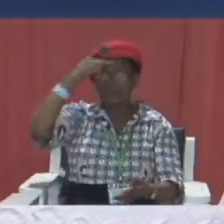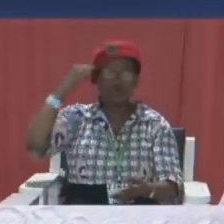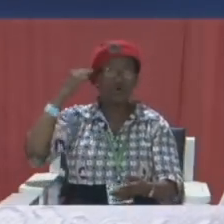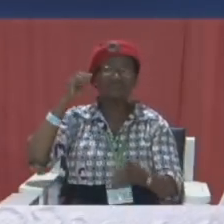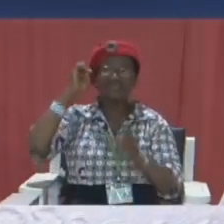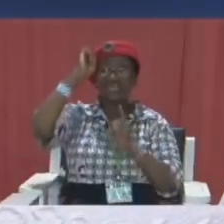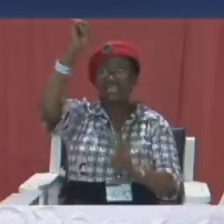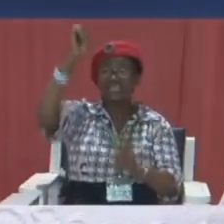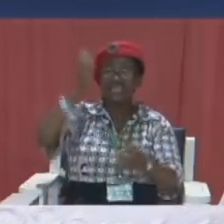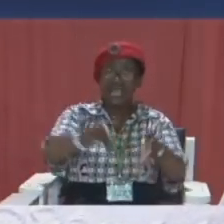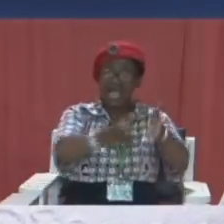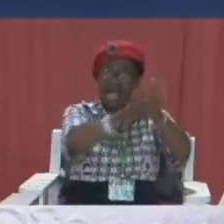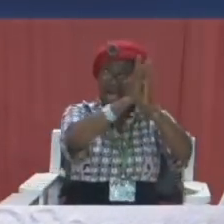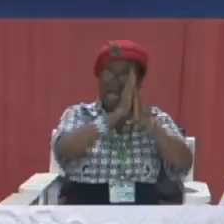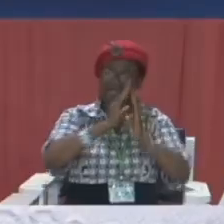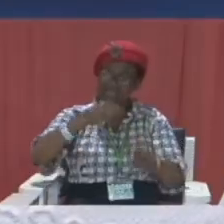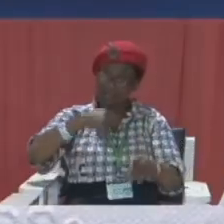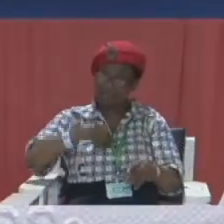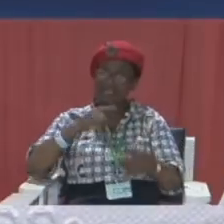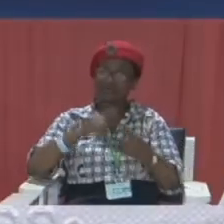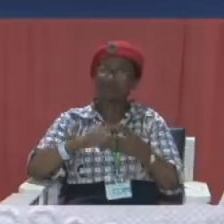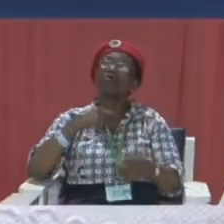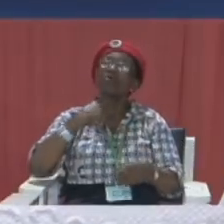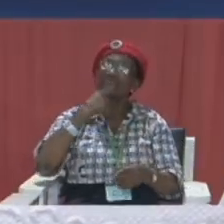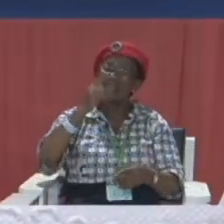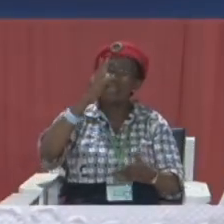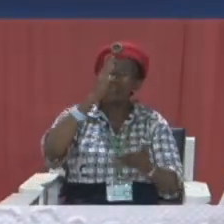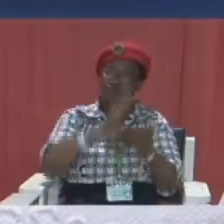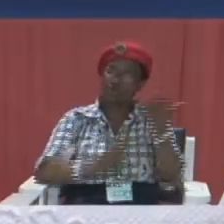tell someone,